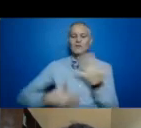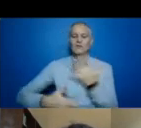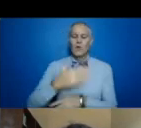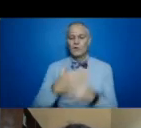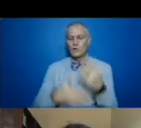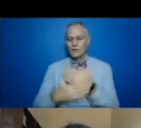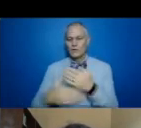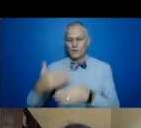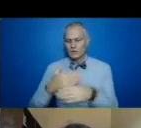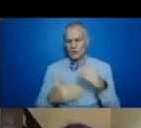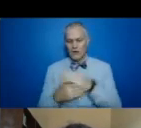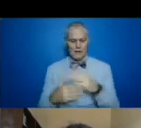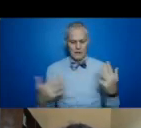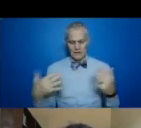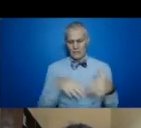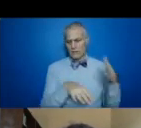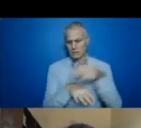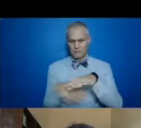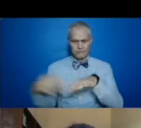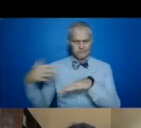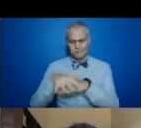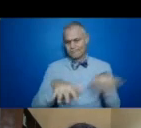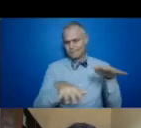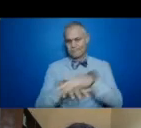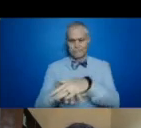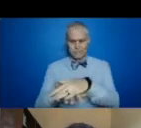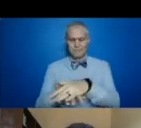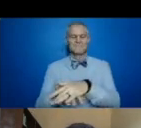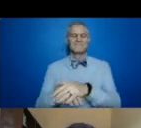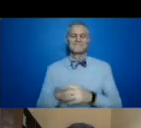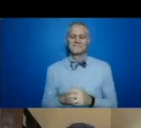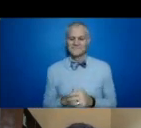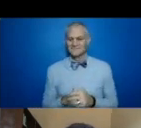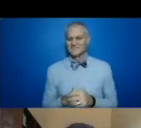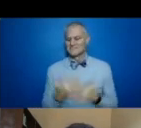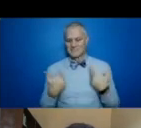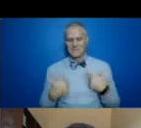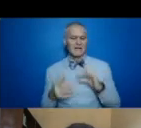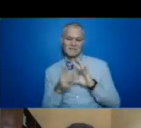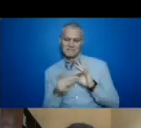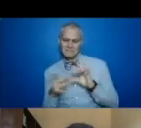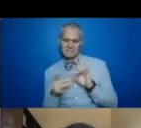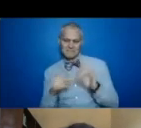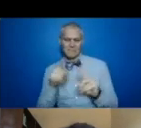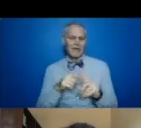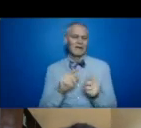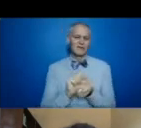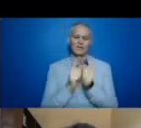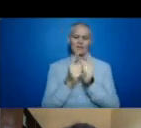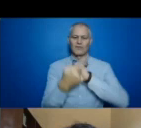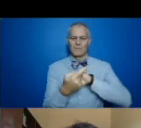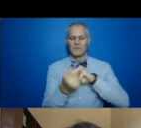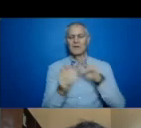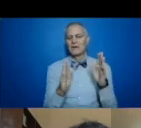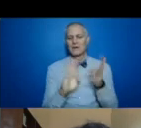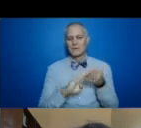kind of will filter in different ways to the ways that I speak about transformative community conferencing and